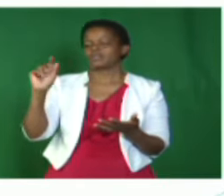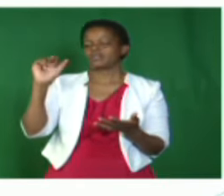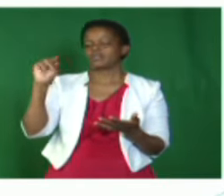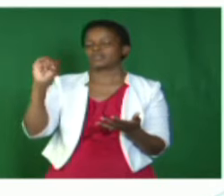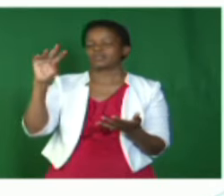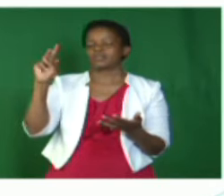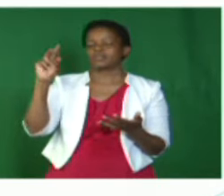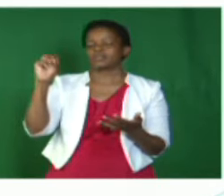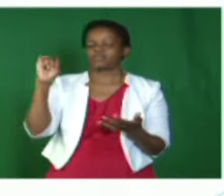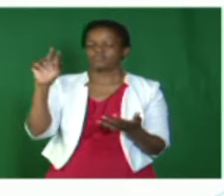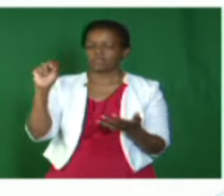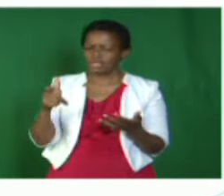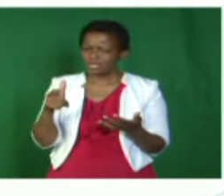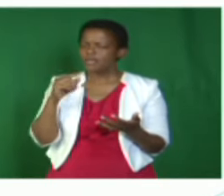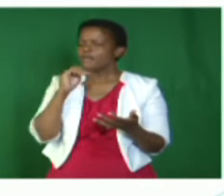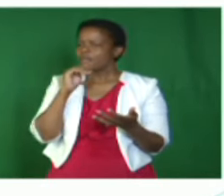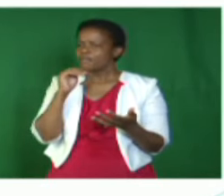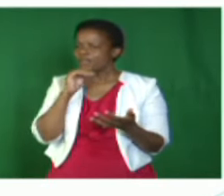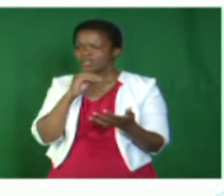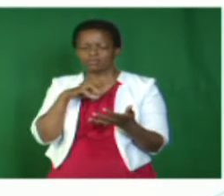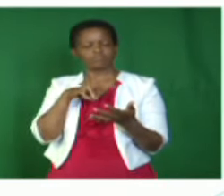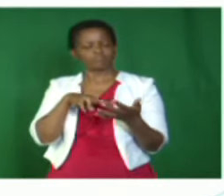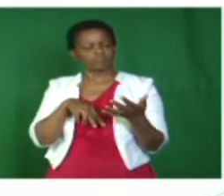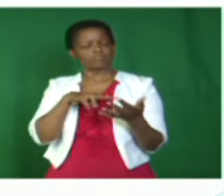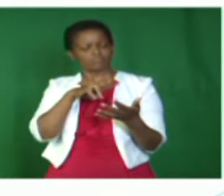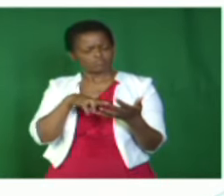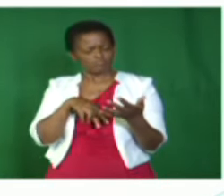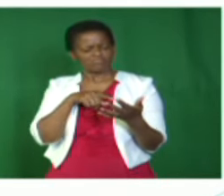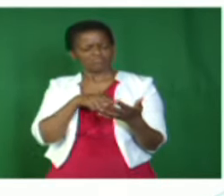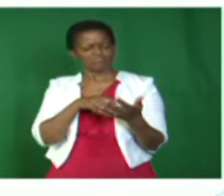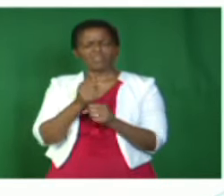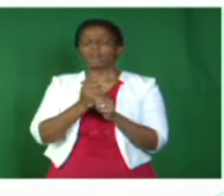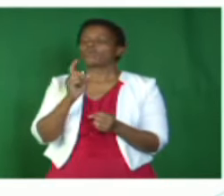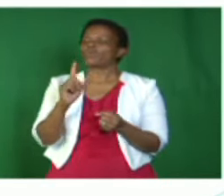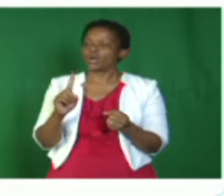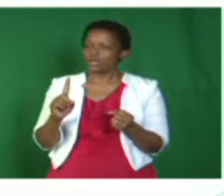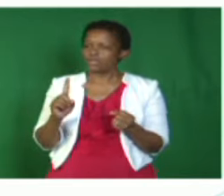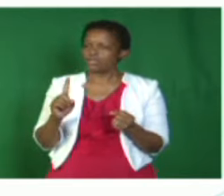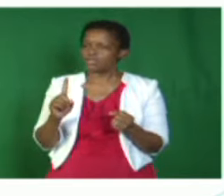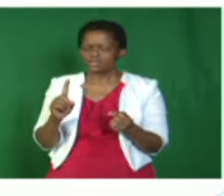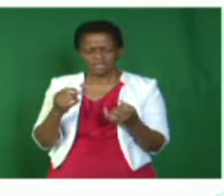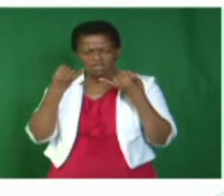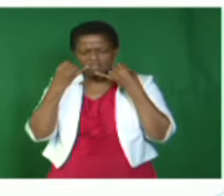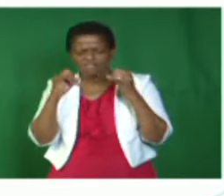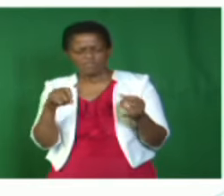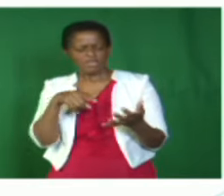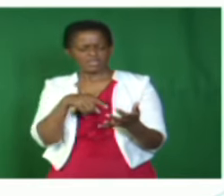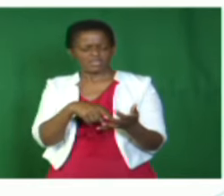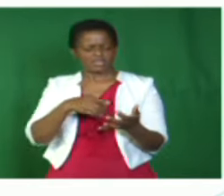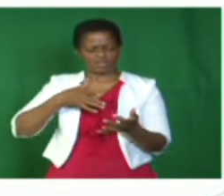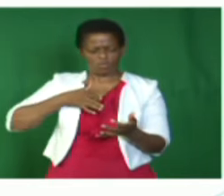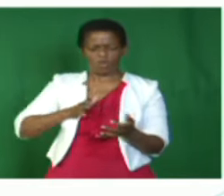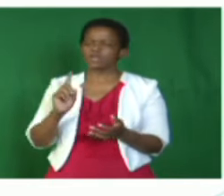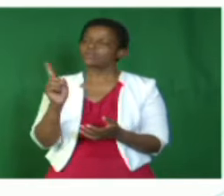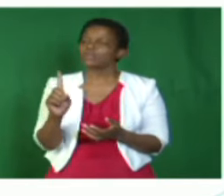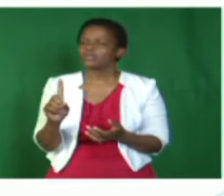text, and you are also able to now look into what information is required from you in that